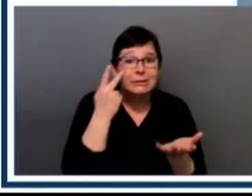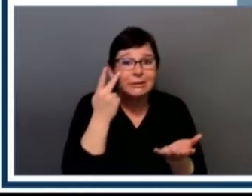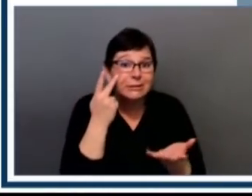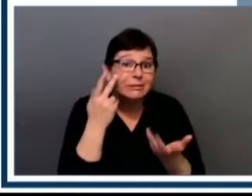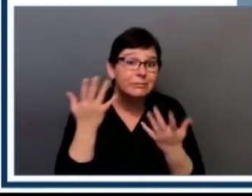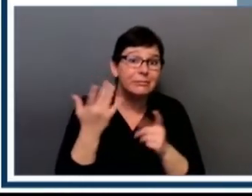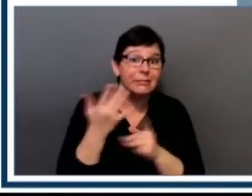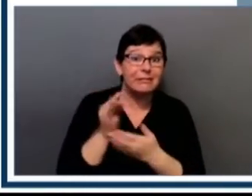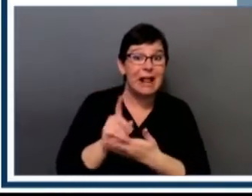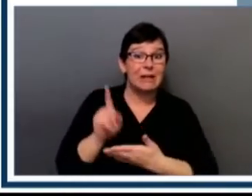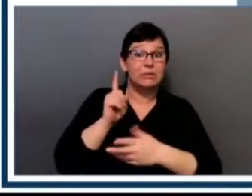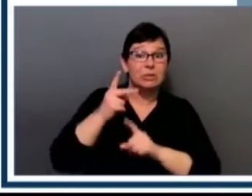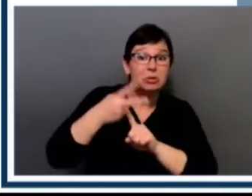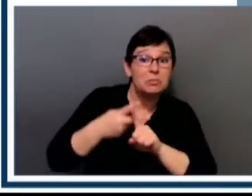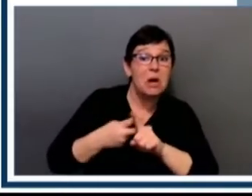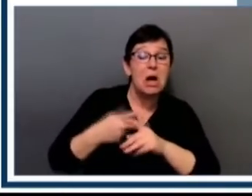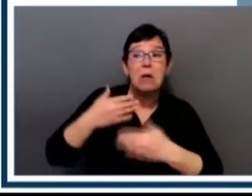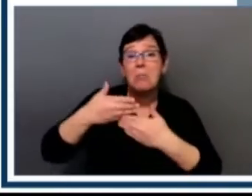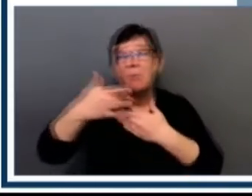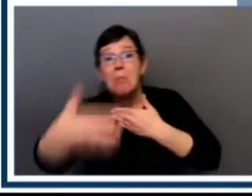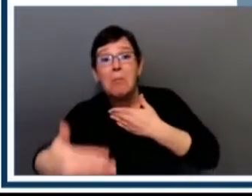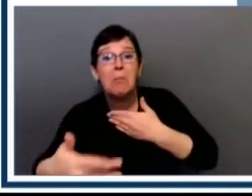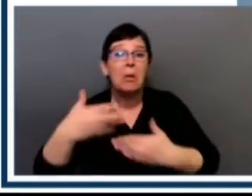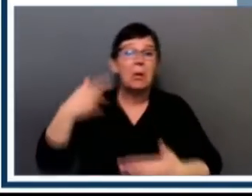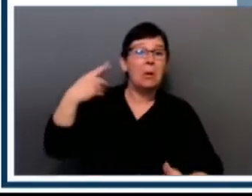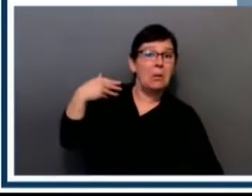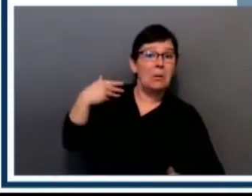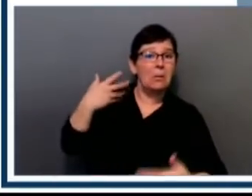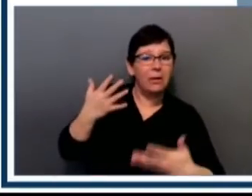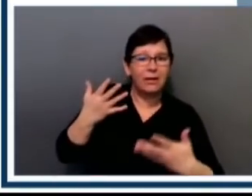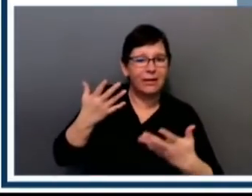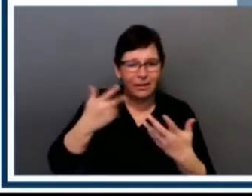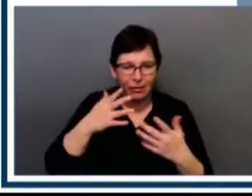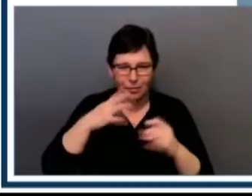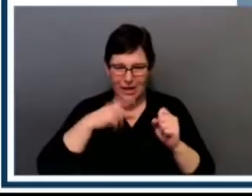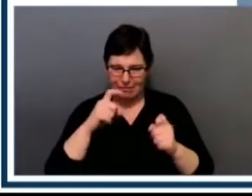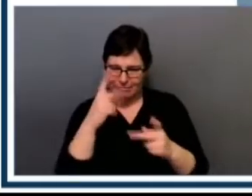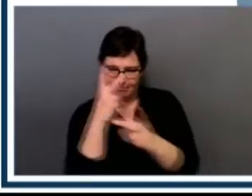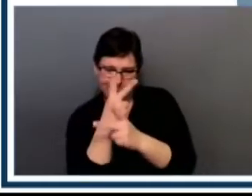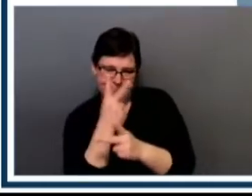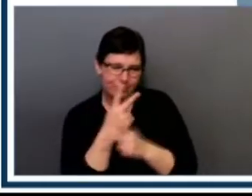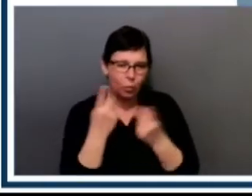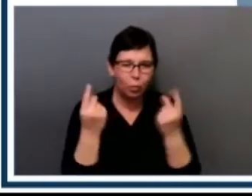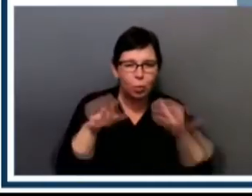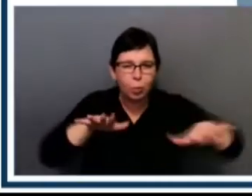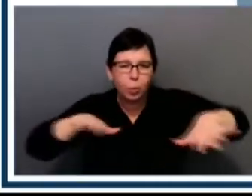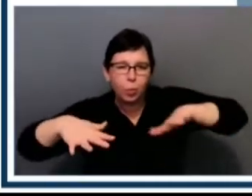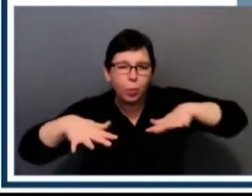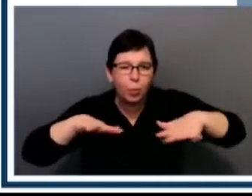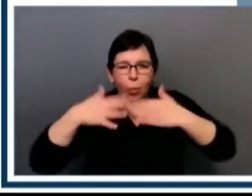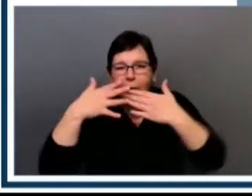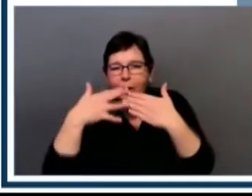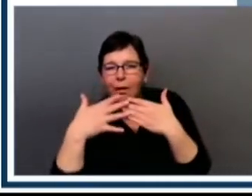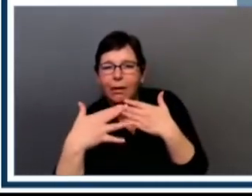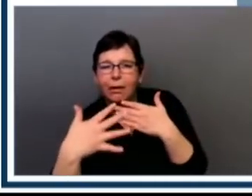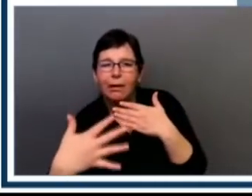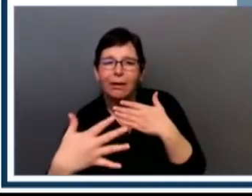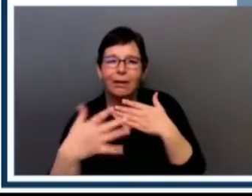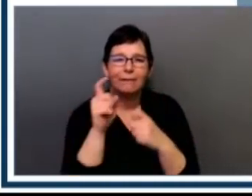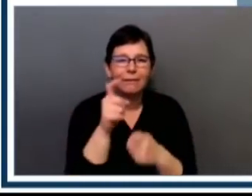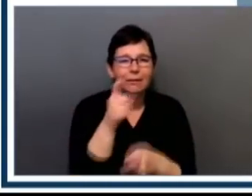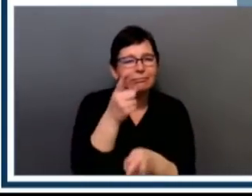same balance that we've tried to achieve over the last 2 years. Balancing doing what's in the best interest to limit the impact of a